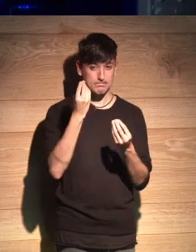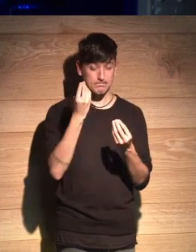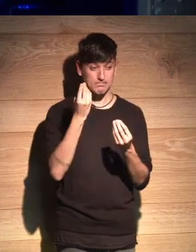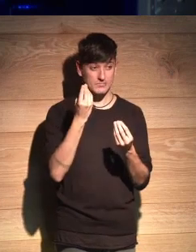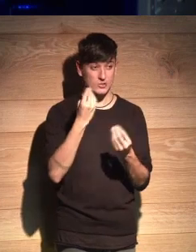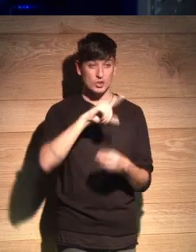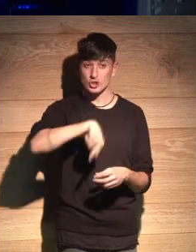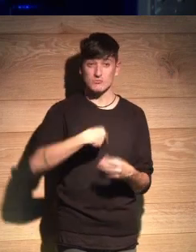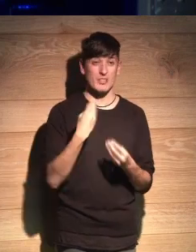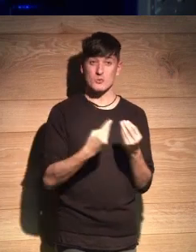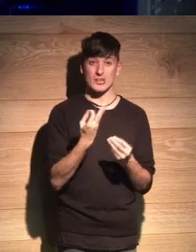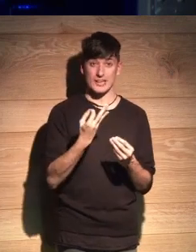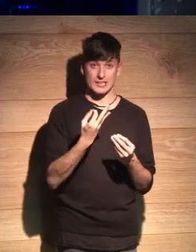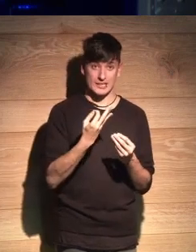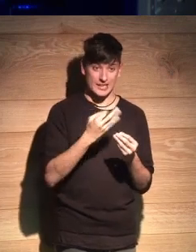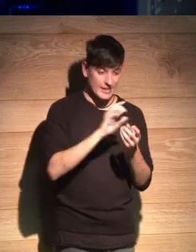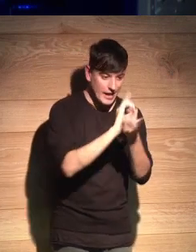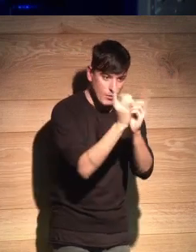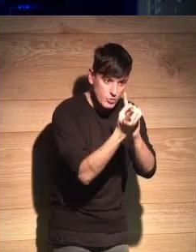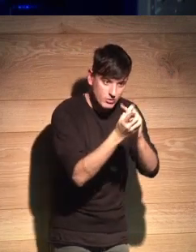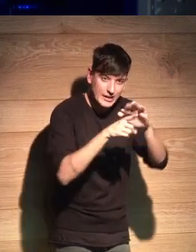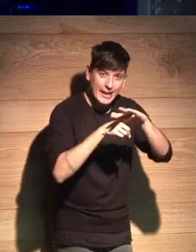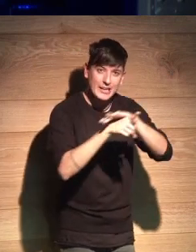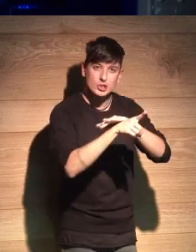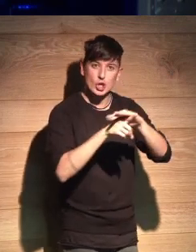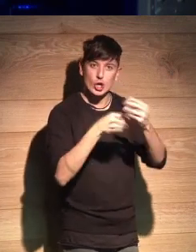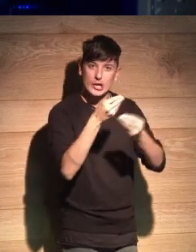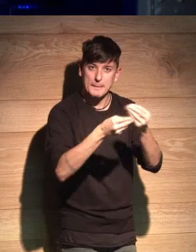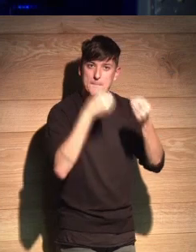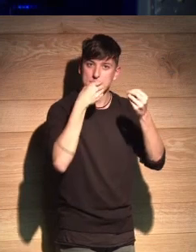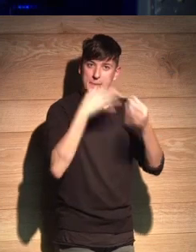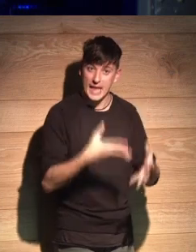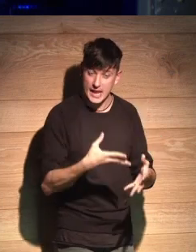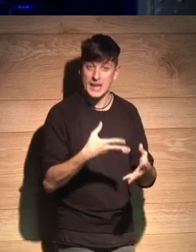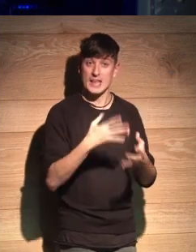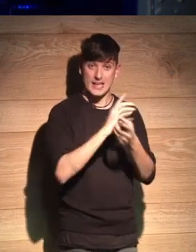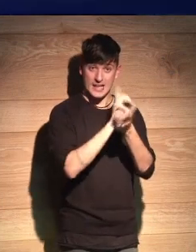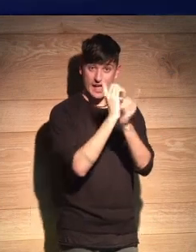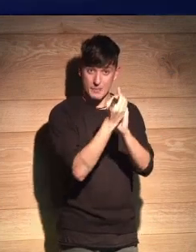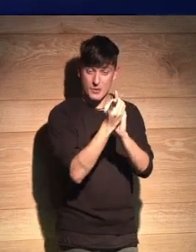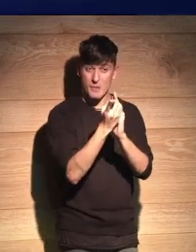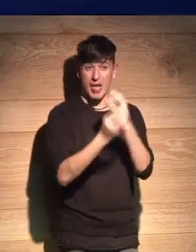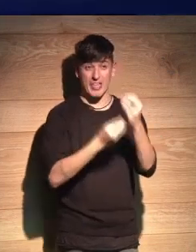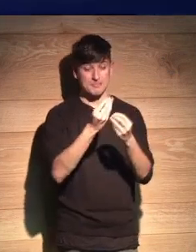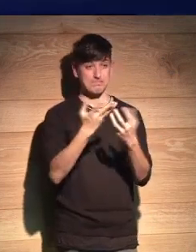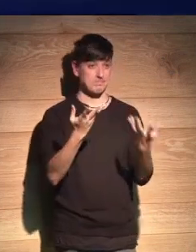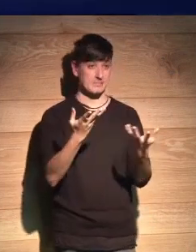I'd like to say that what we need to do is manage change well. And in the